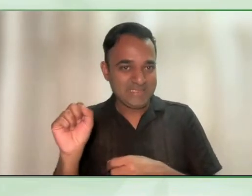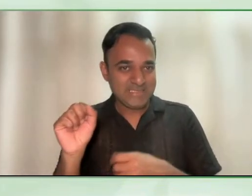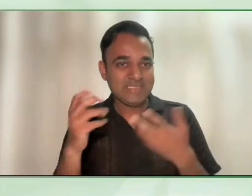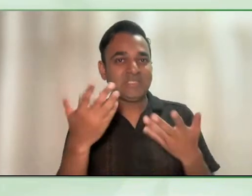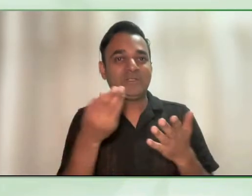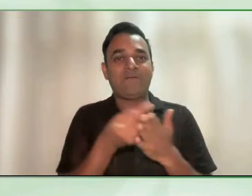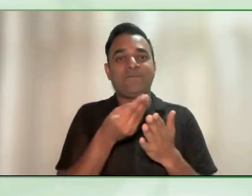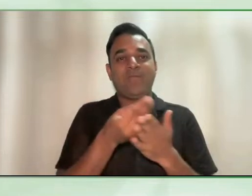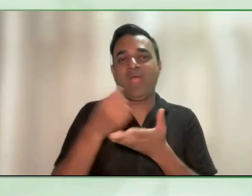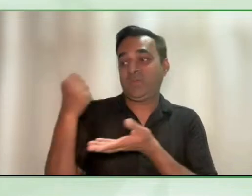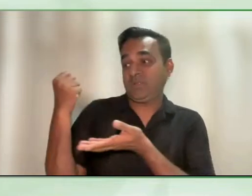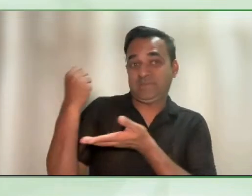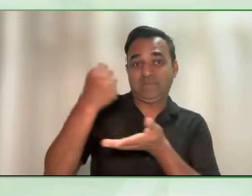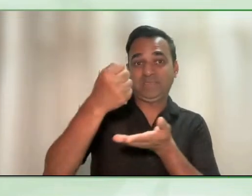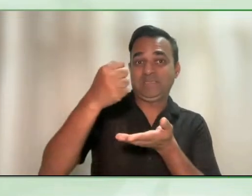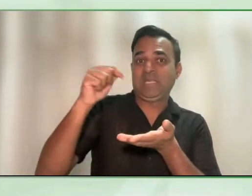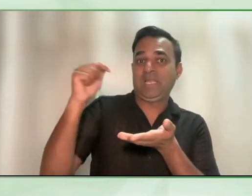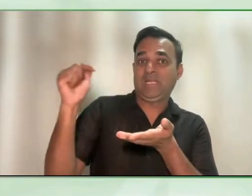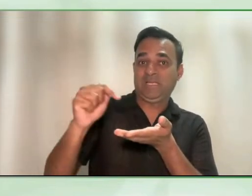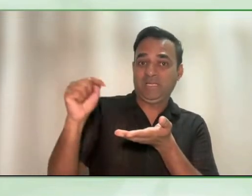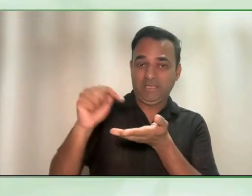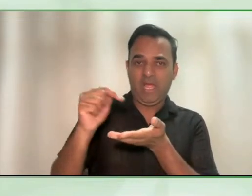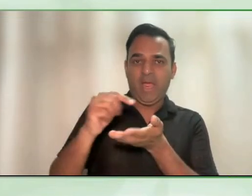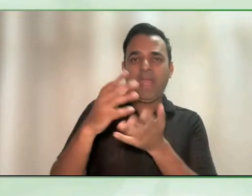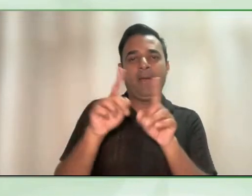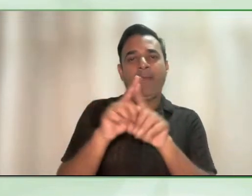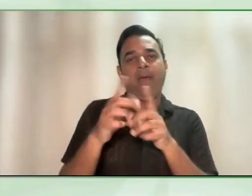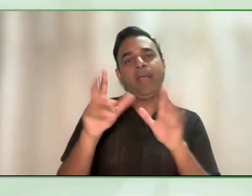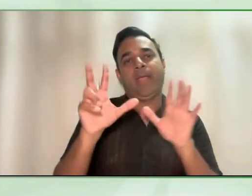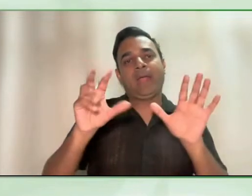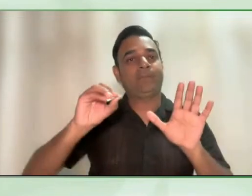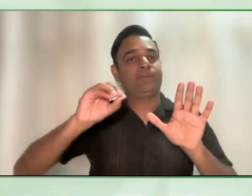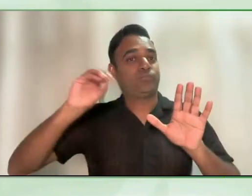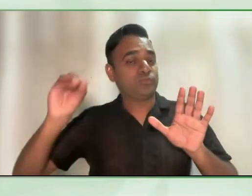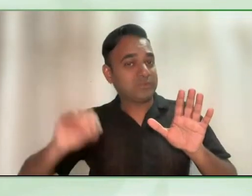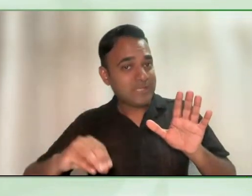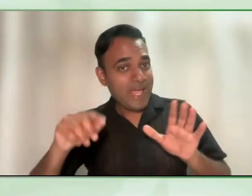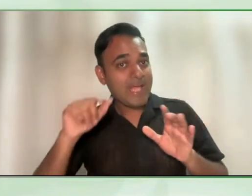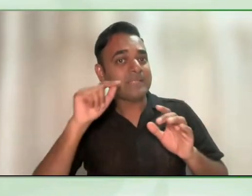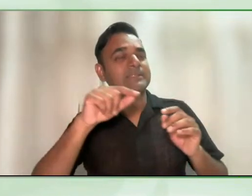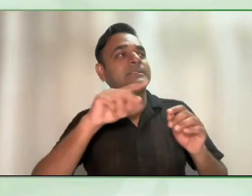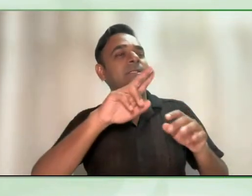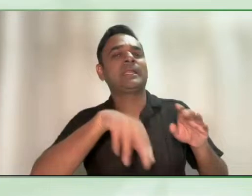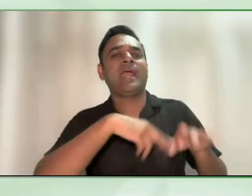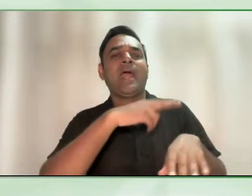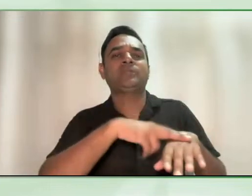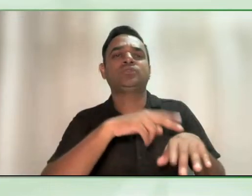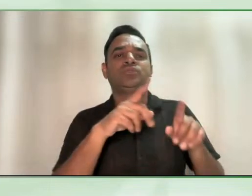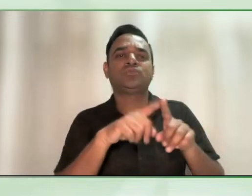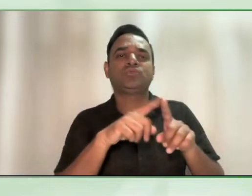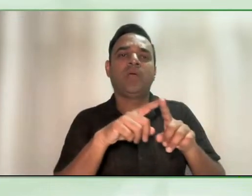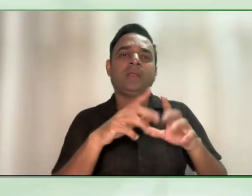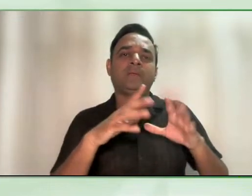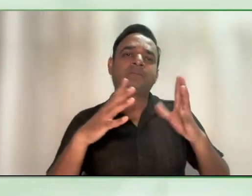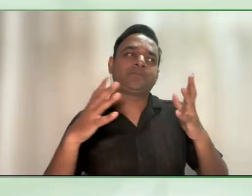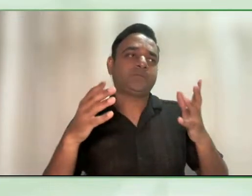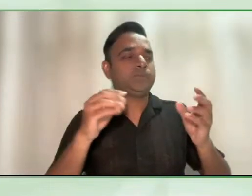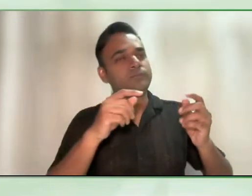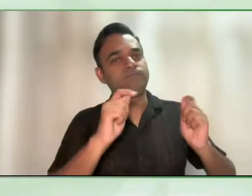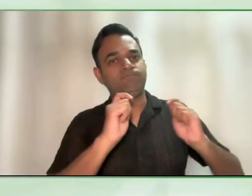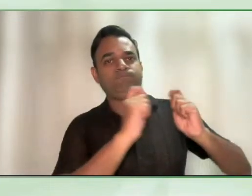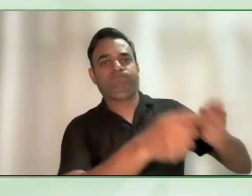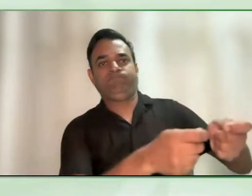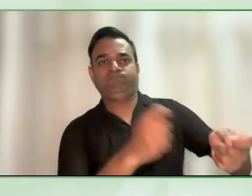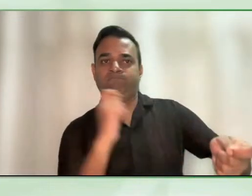implementing understand and have guidance on how to include people with disabilities, they'll simply be left at the margins.